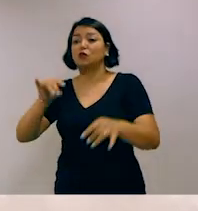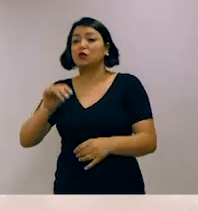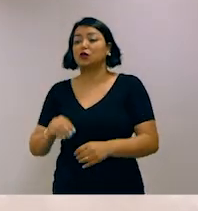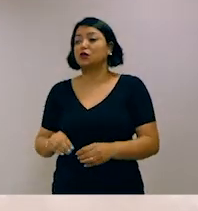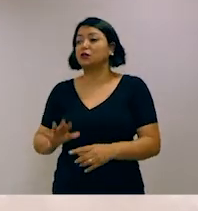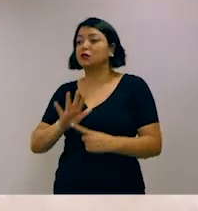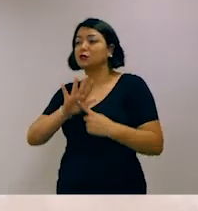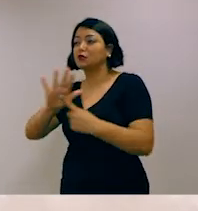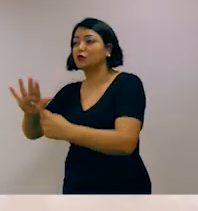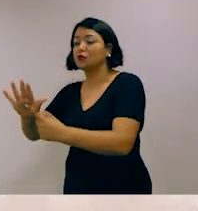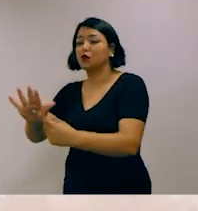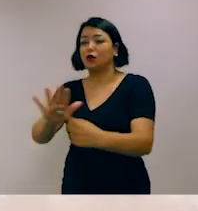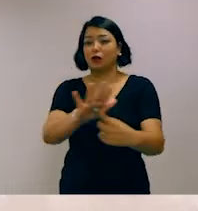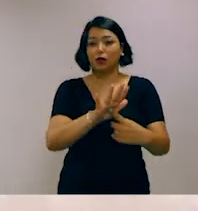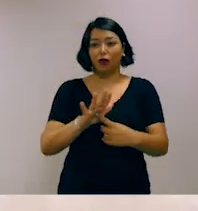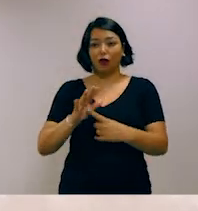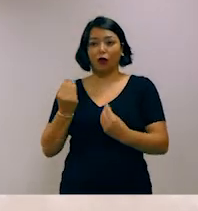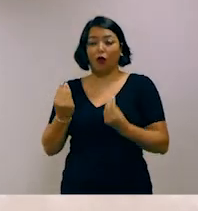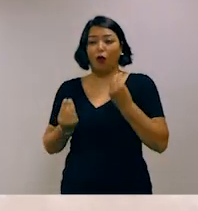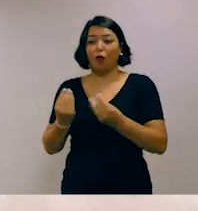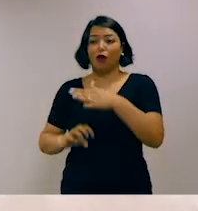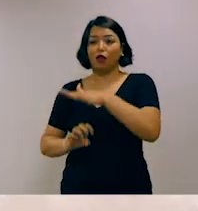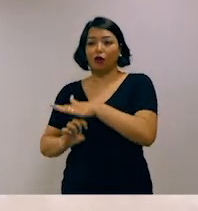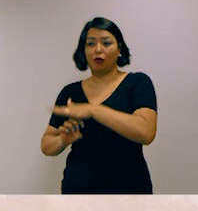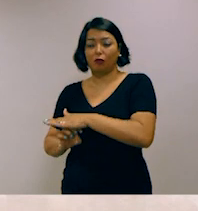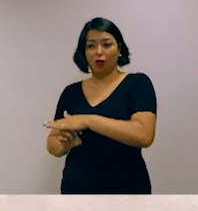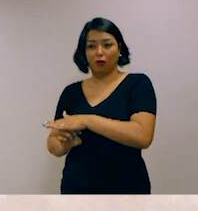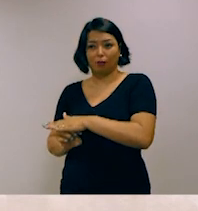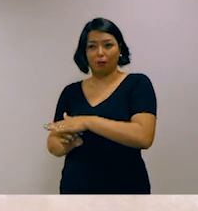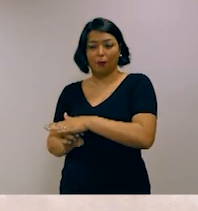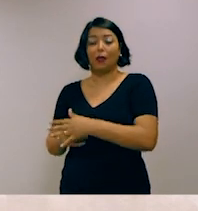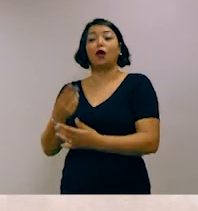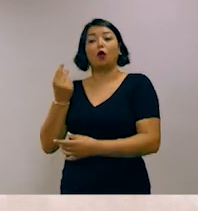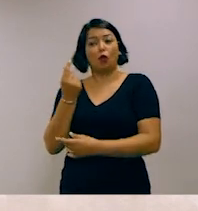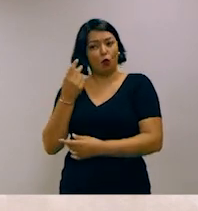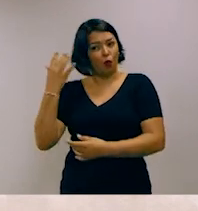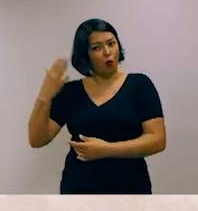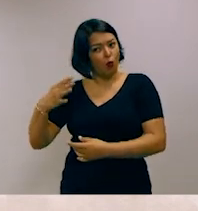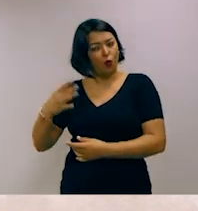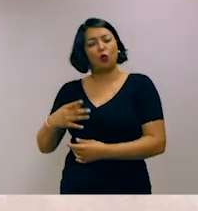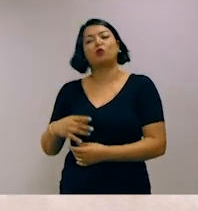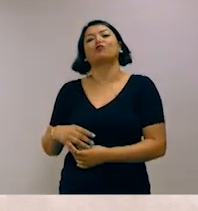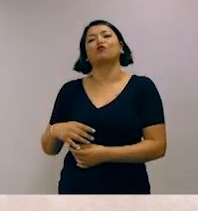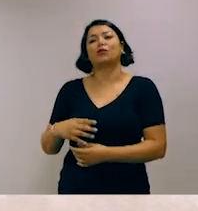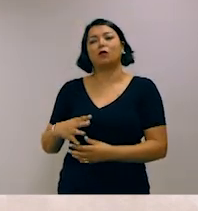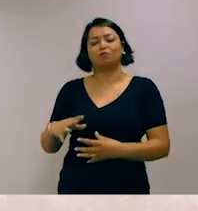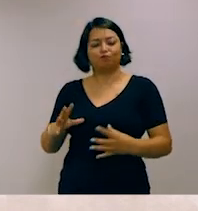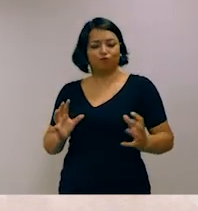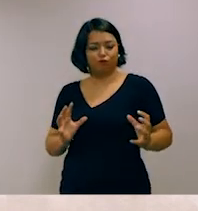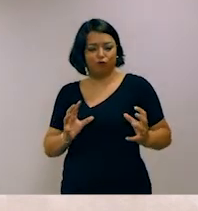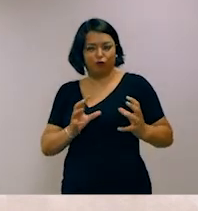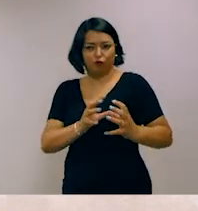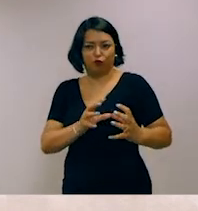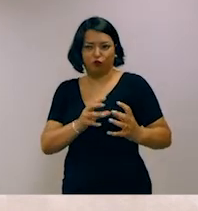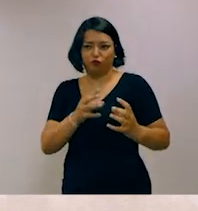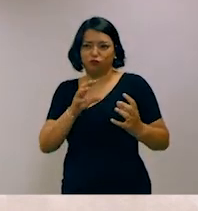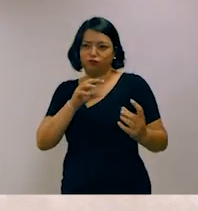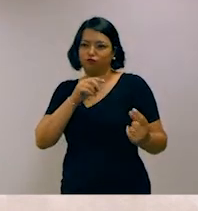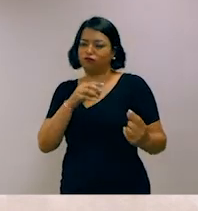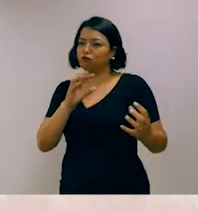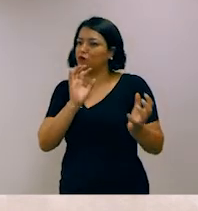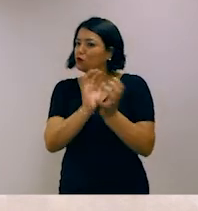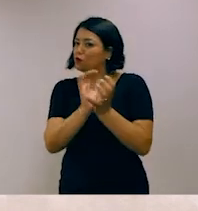these members of the audience were watching Brazilian movies. Okay, and what are the characteristics of the